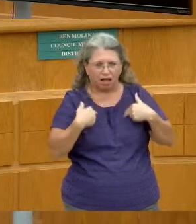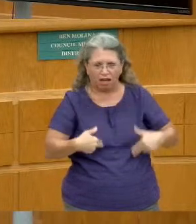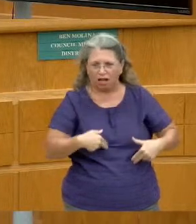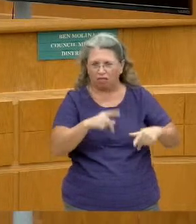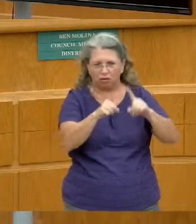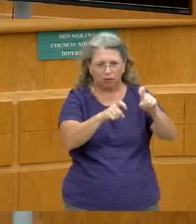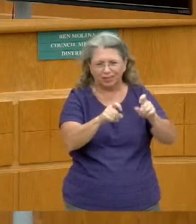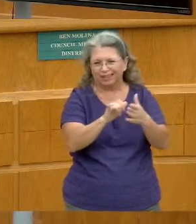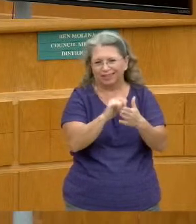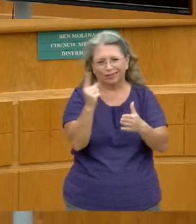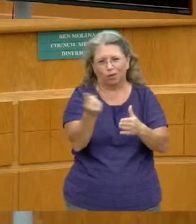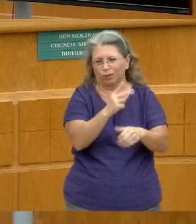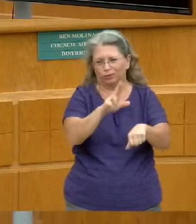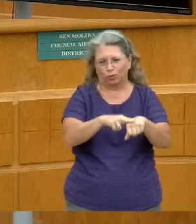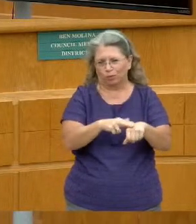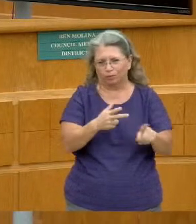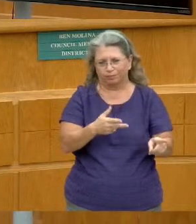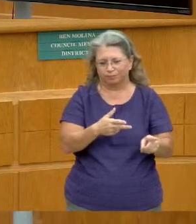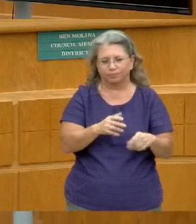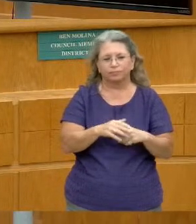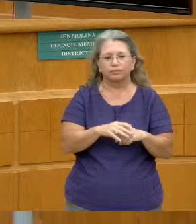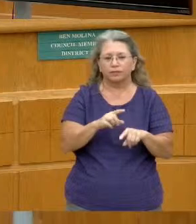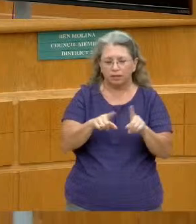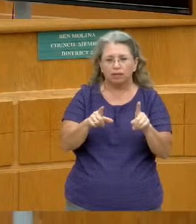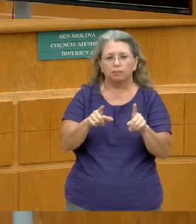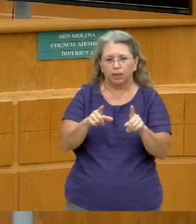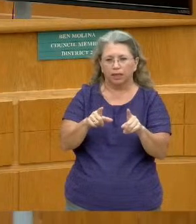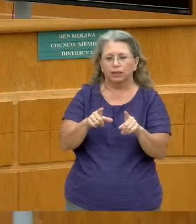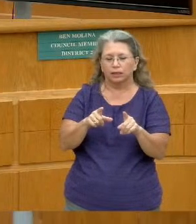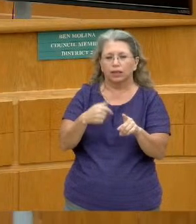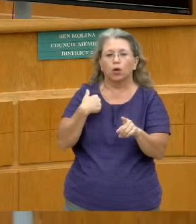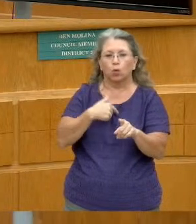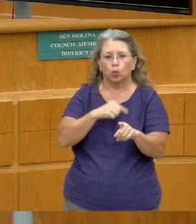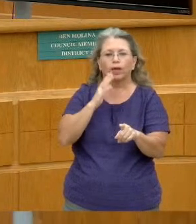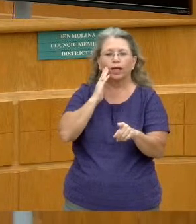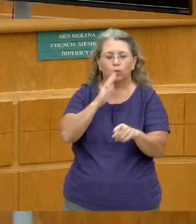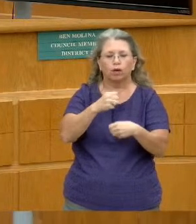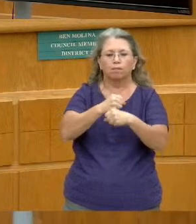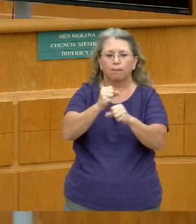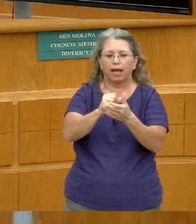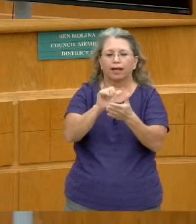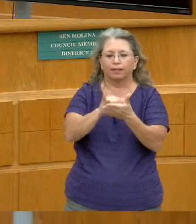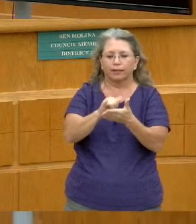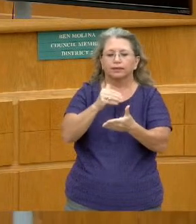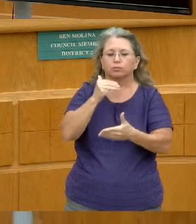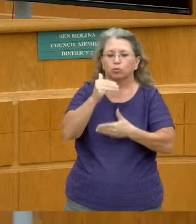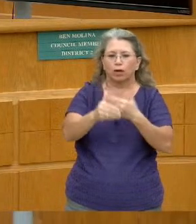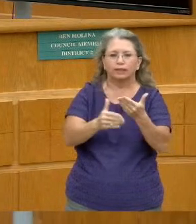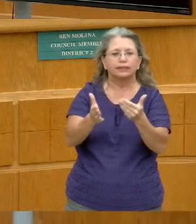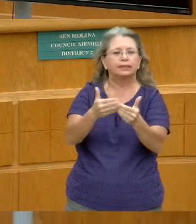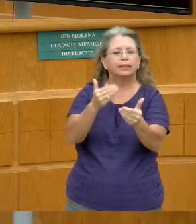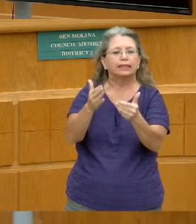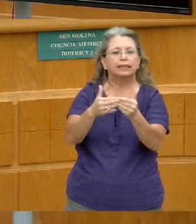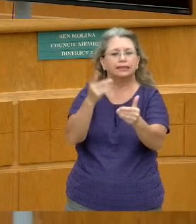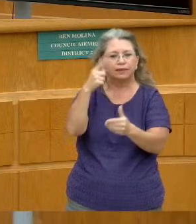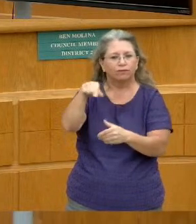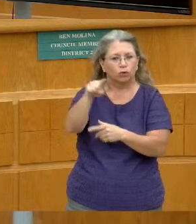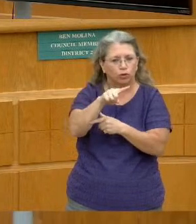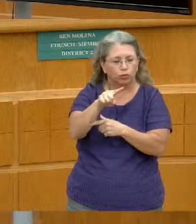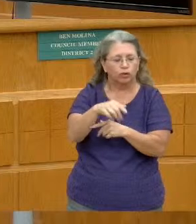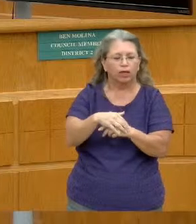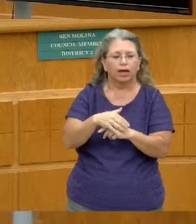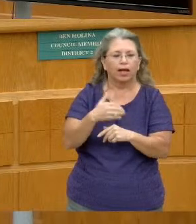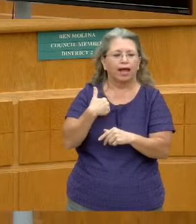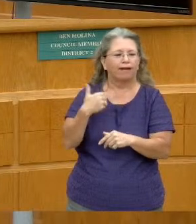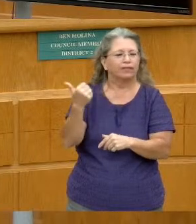case. But mark our words, we will make the process easy and seamless for you. And again, if you have any